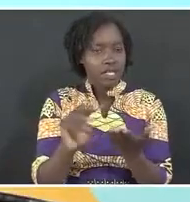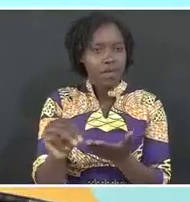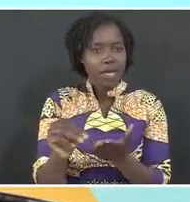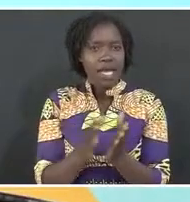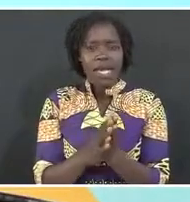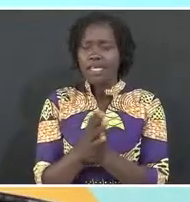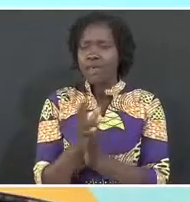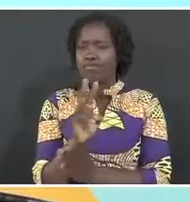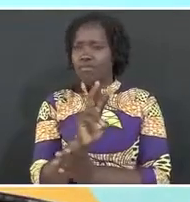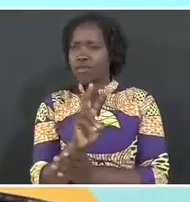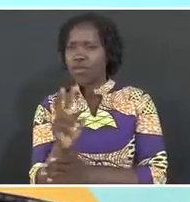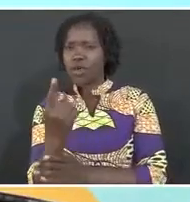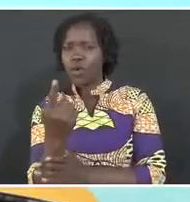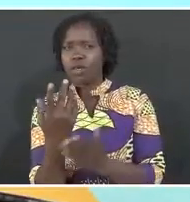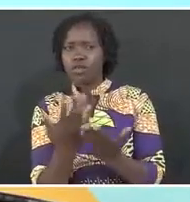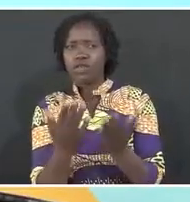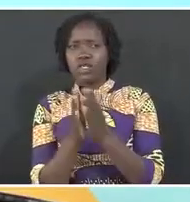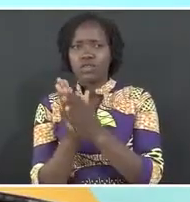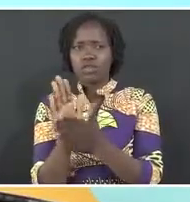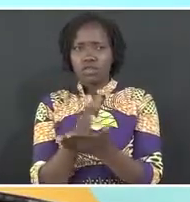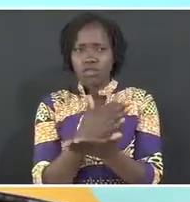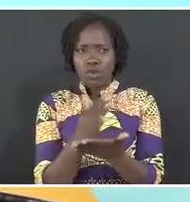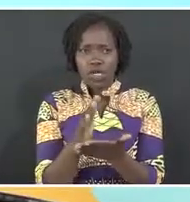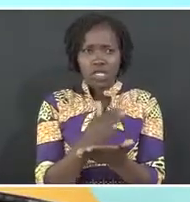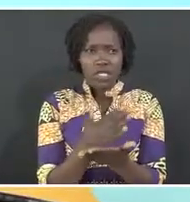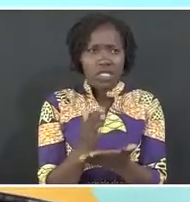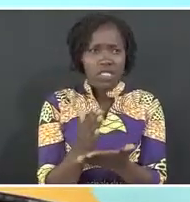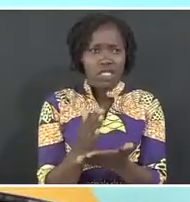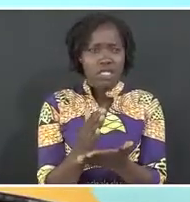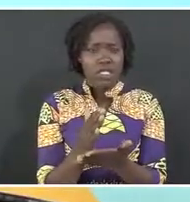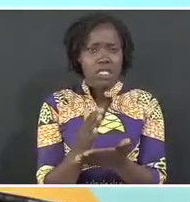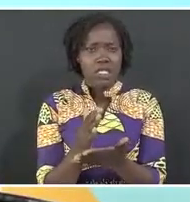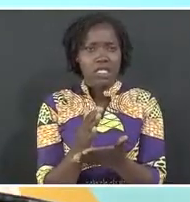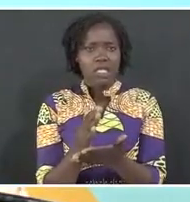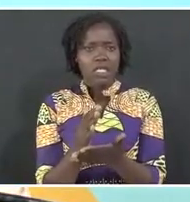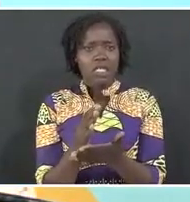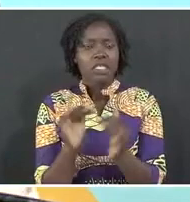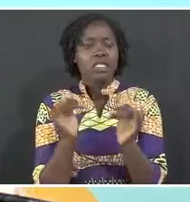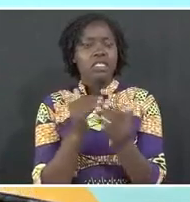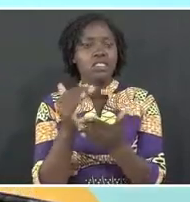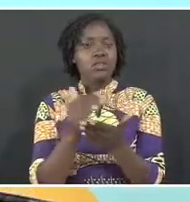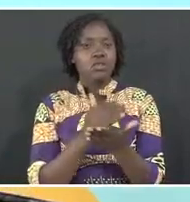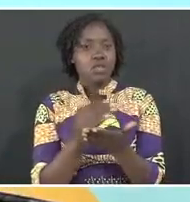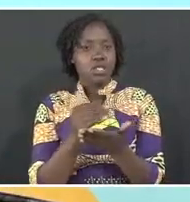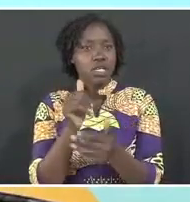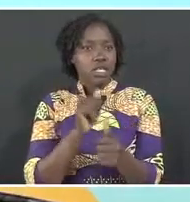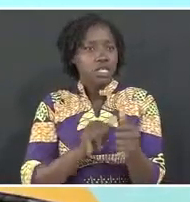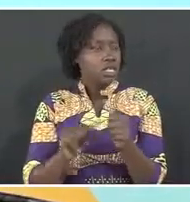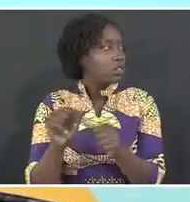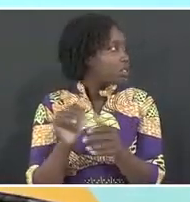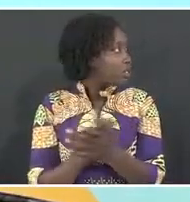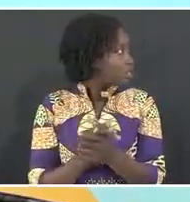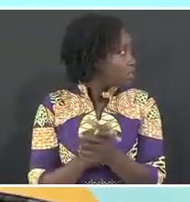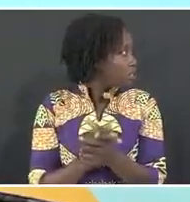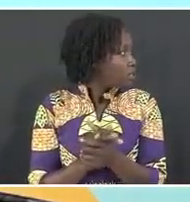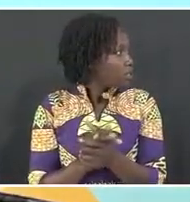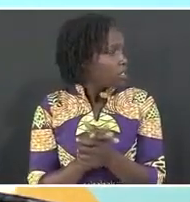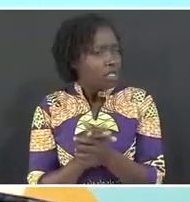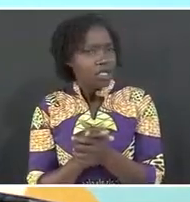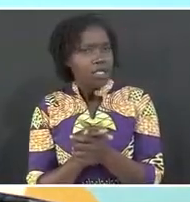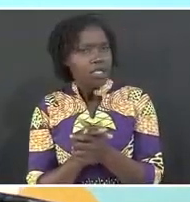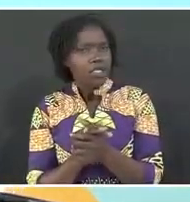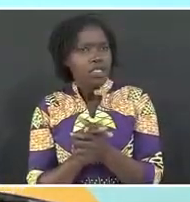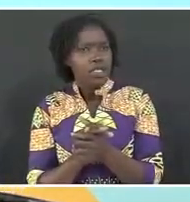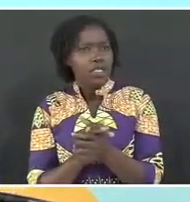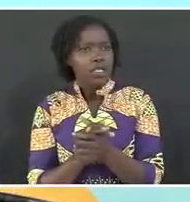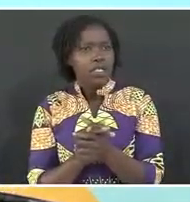I'm looking at one of these songs. It's one of the new songs around. And I'm not here